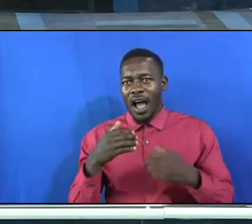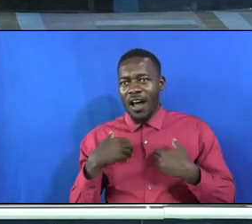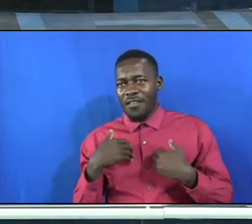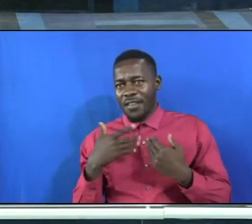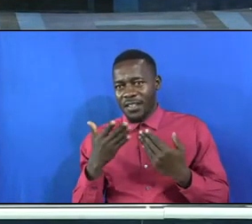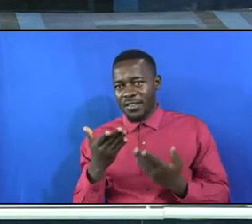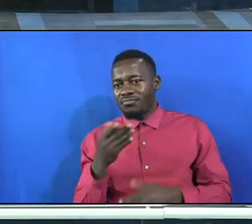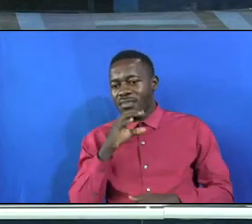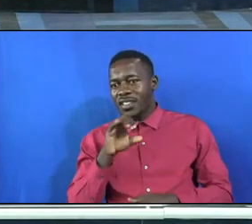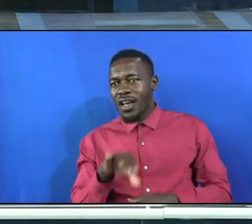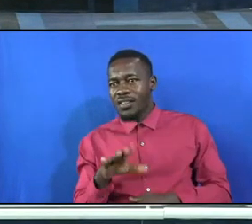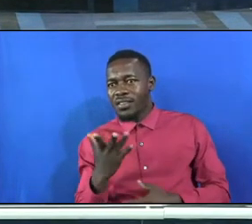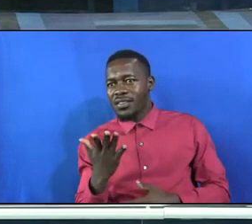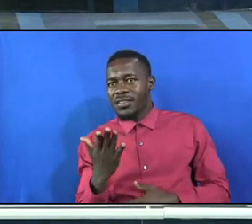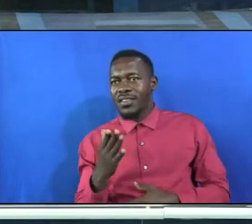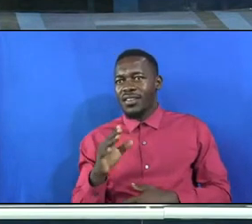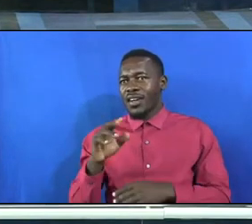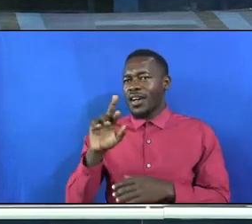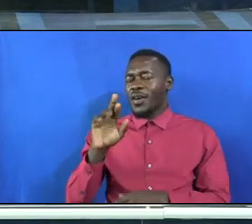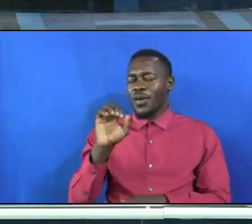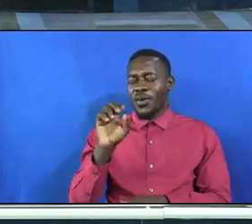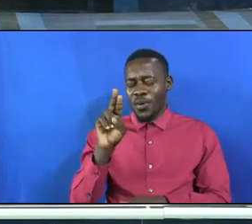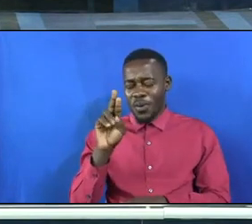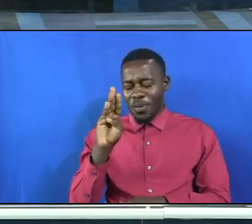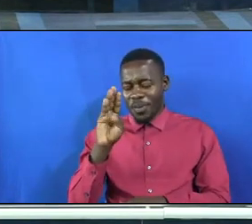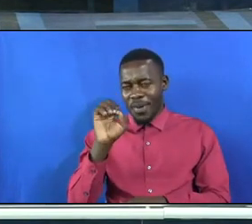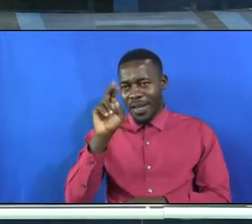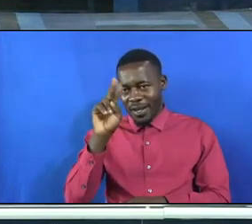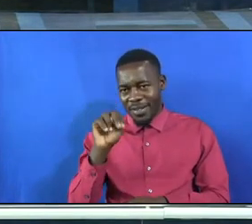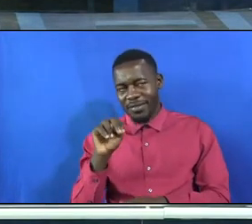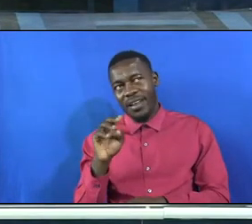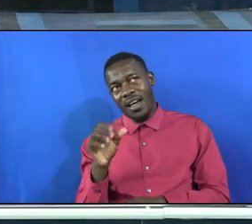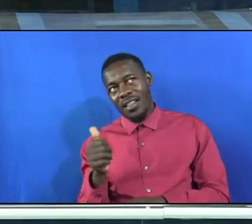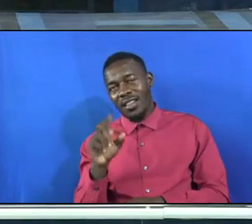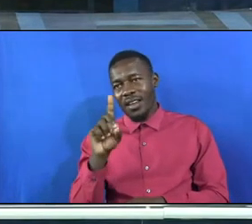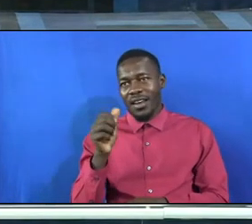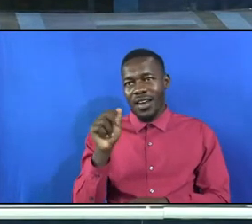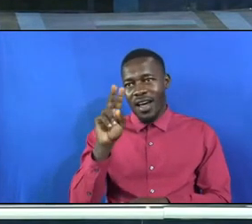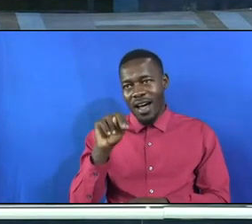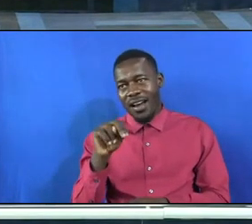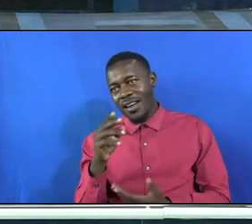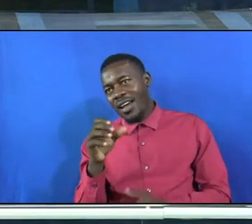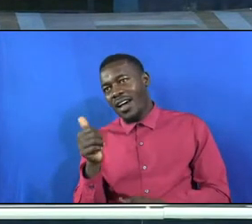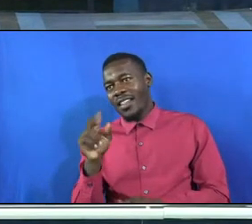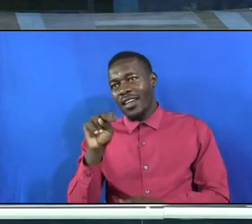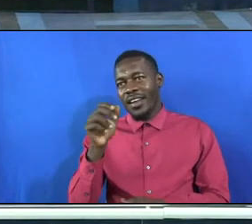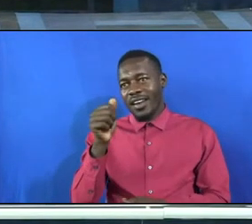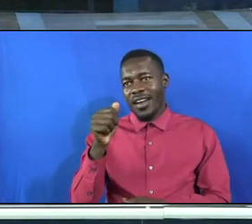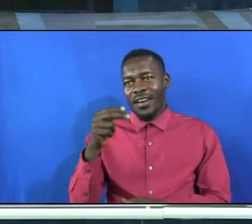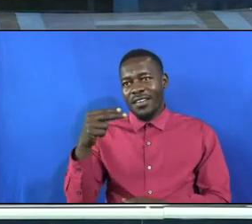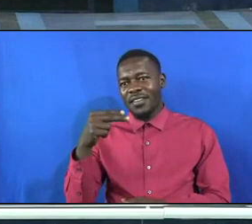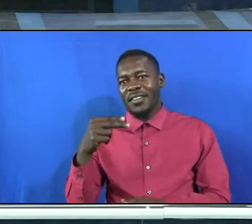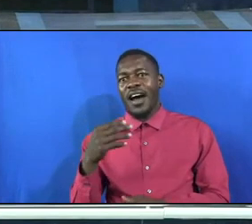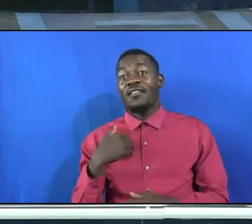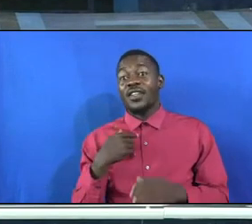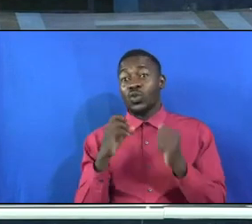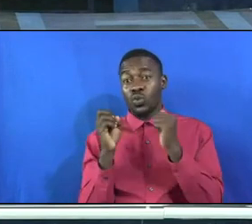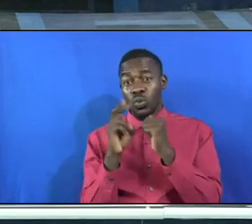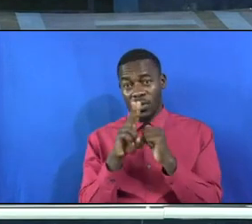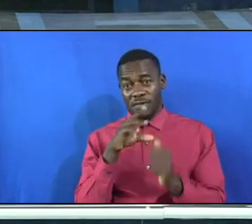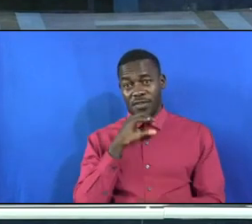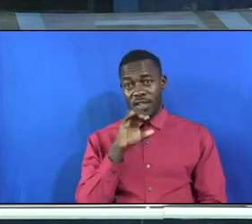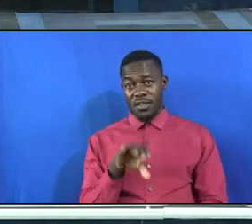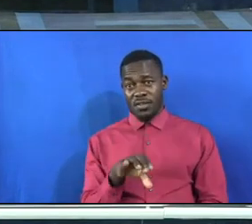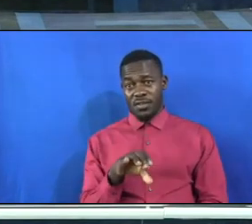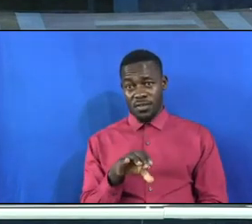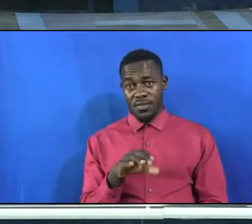and Benjamin, Dan, and Naphtali, Gad, and Asher. Verse 5 says, the